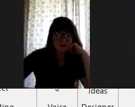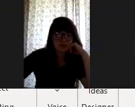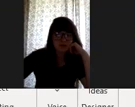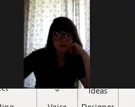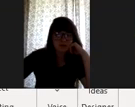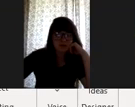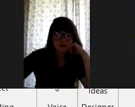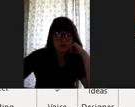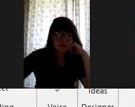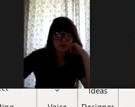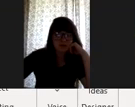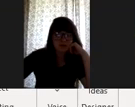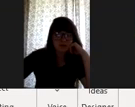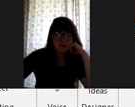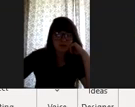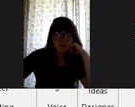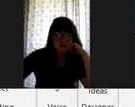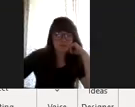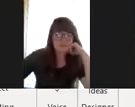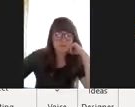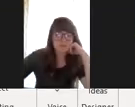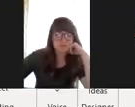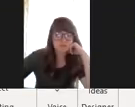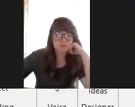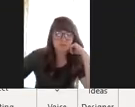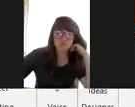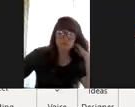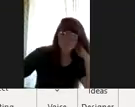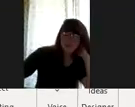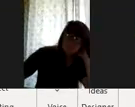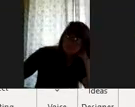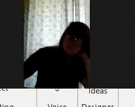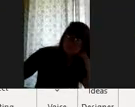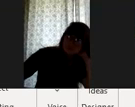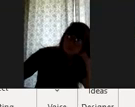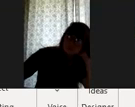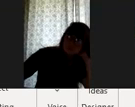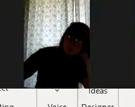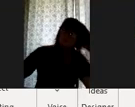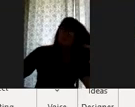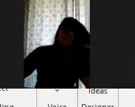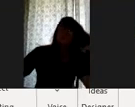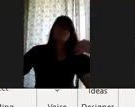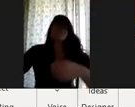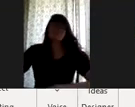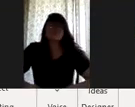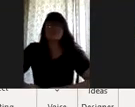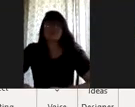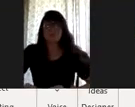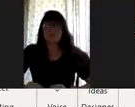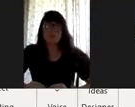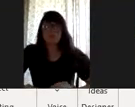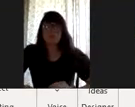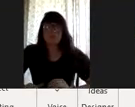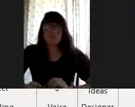that what Christ did on the cross satisfied God. And because of that, he's been reconciled to humanity.